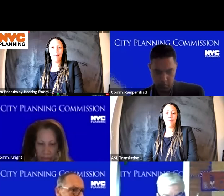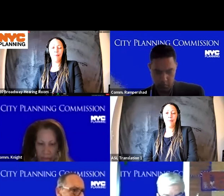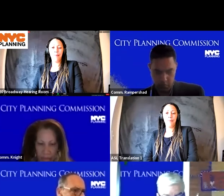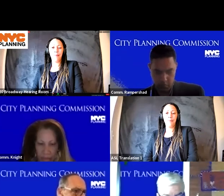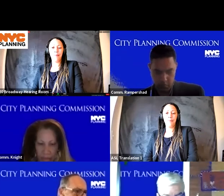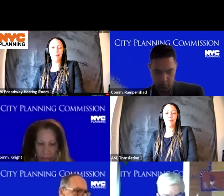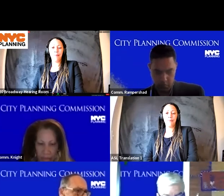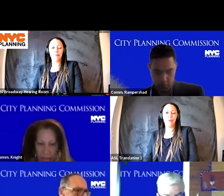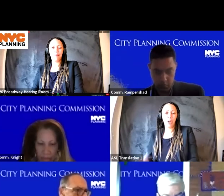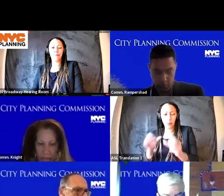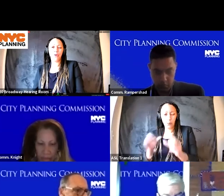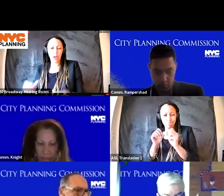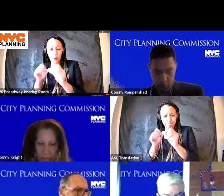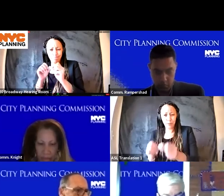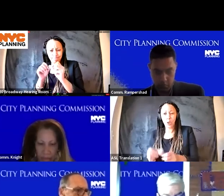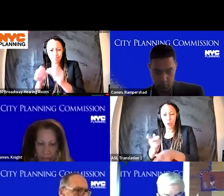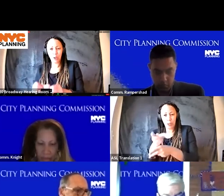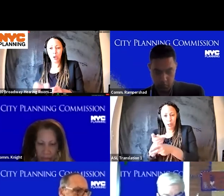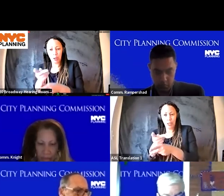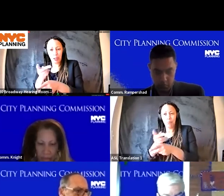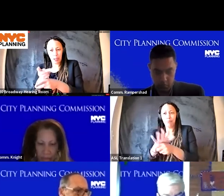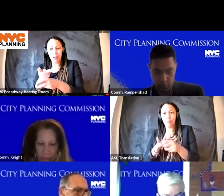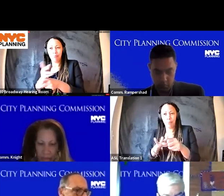the context of that neighborhood,